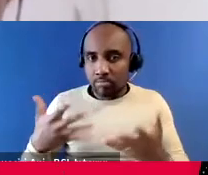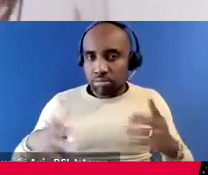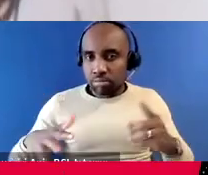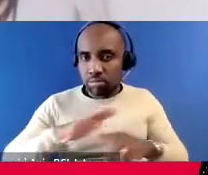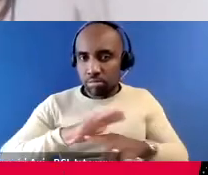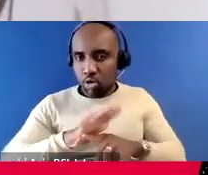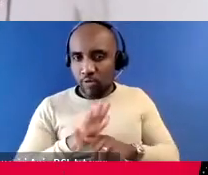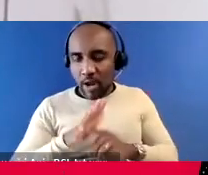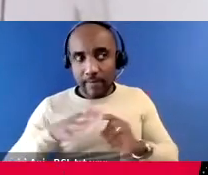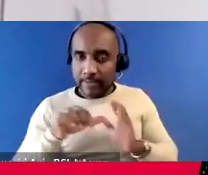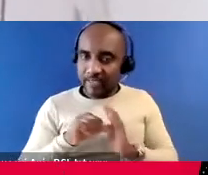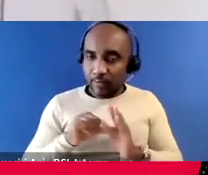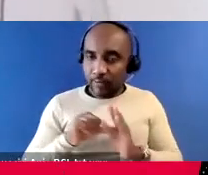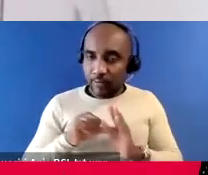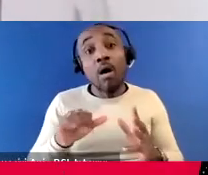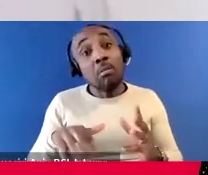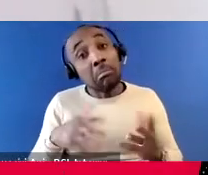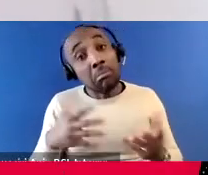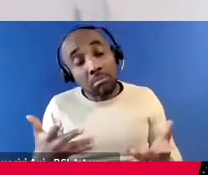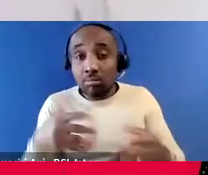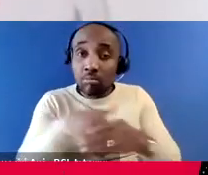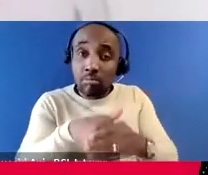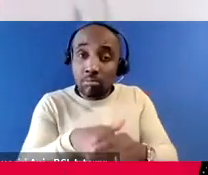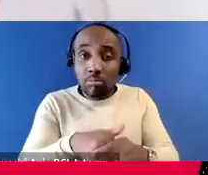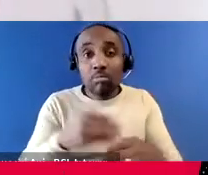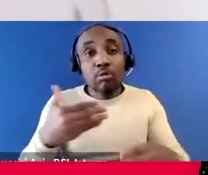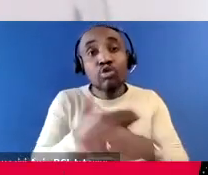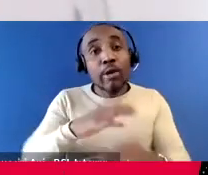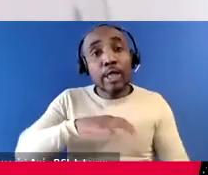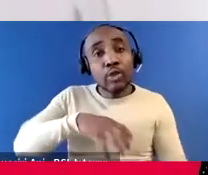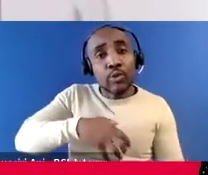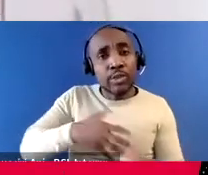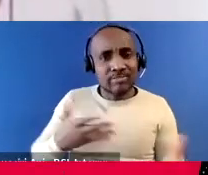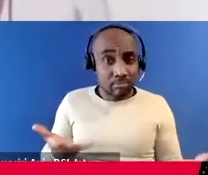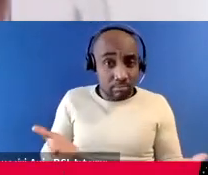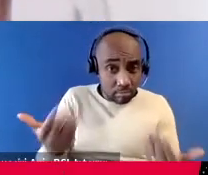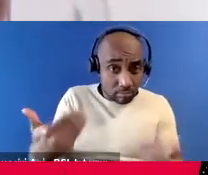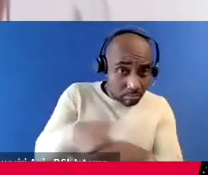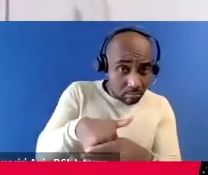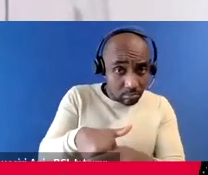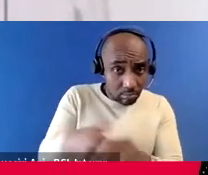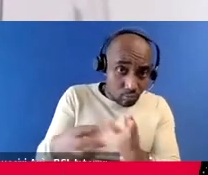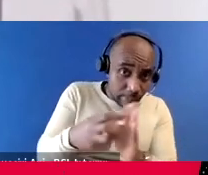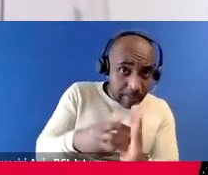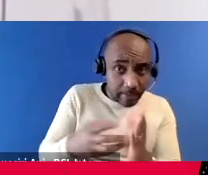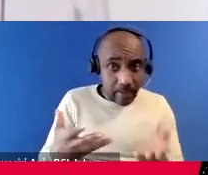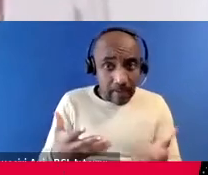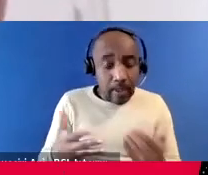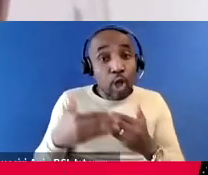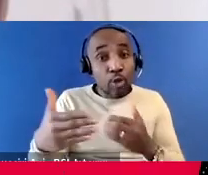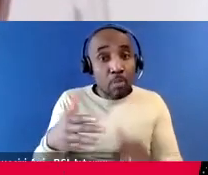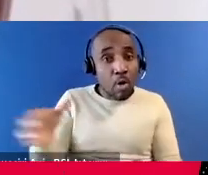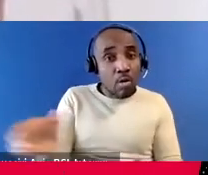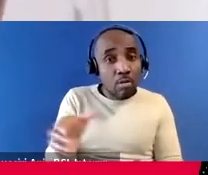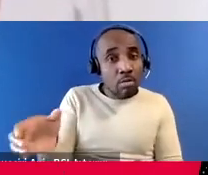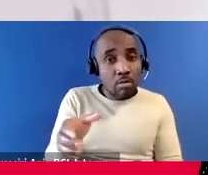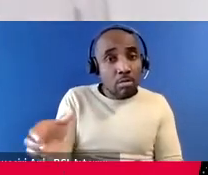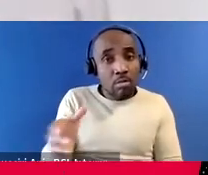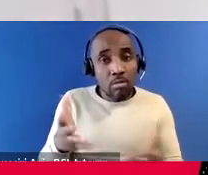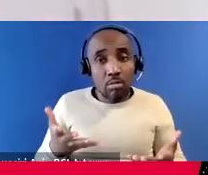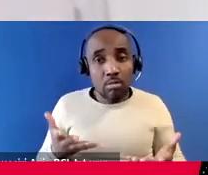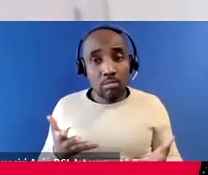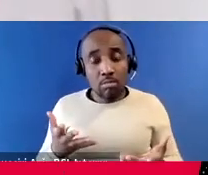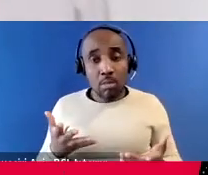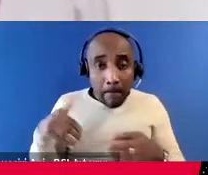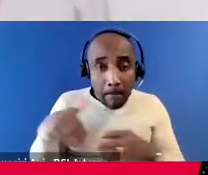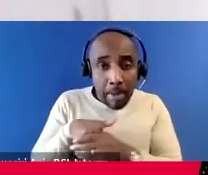parts of the movements for divestment, demilitarization, defence diversification, And it can happen in ways that you might not think were obvious.